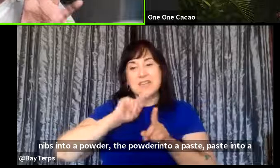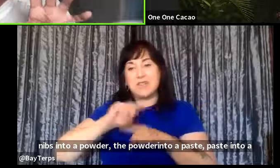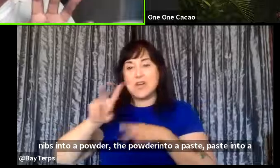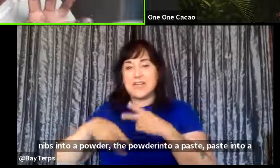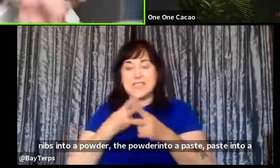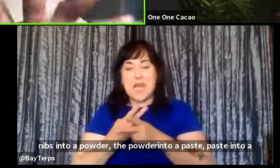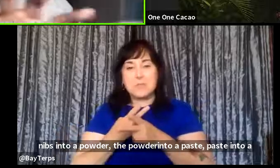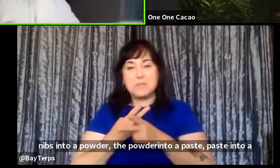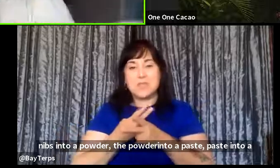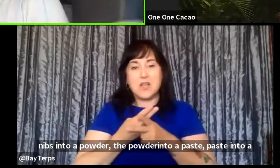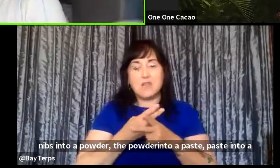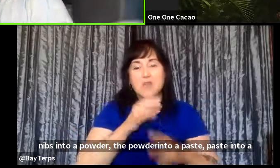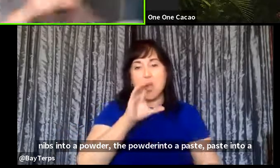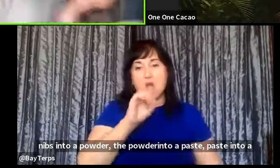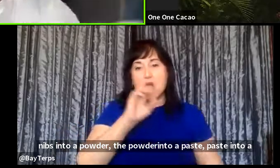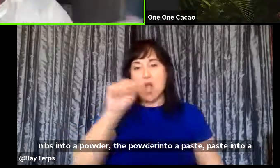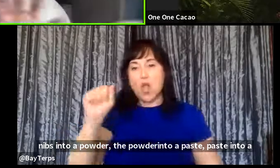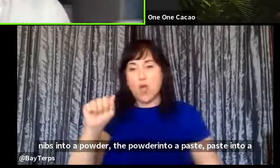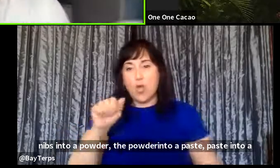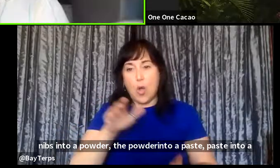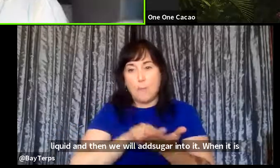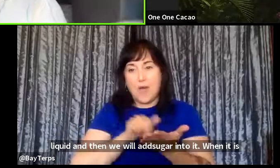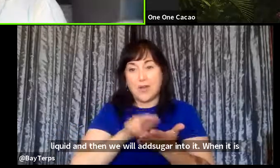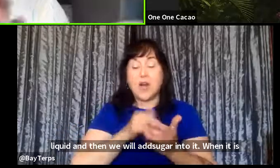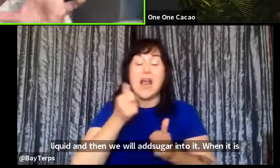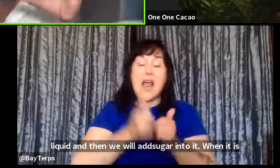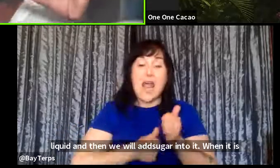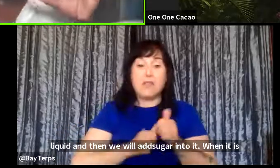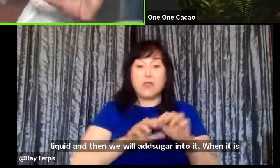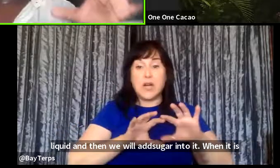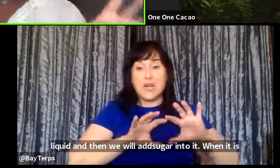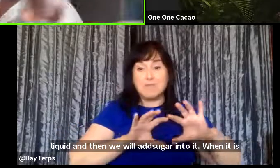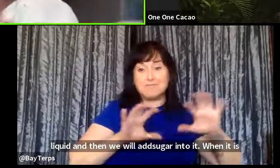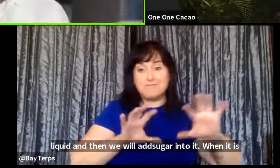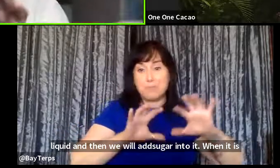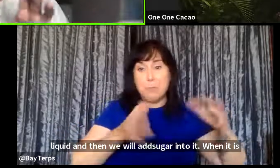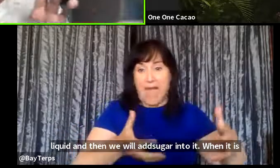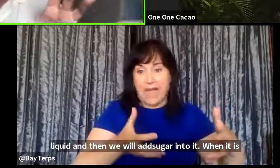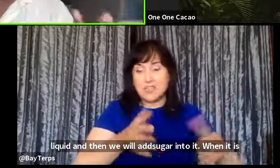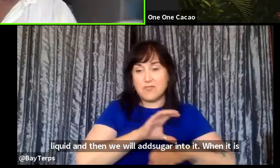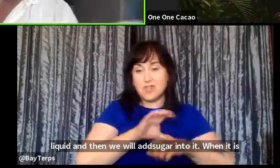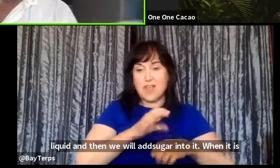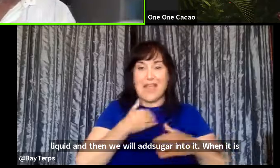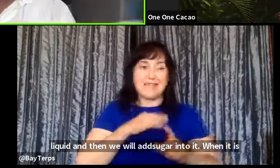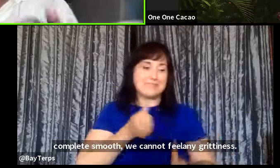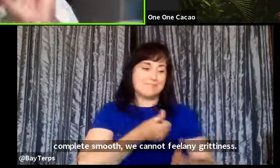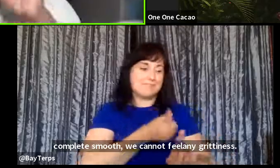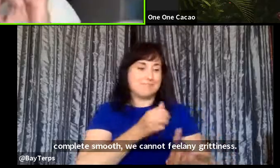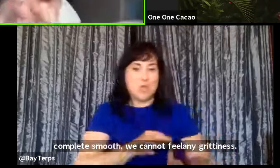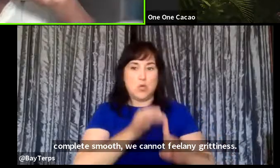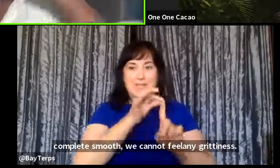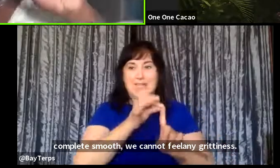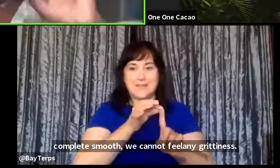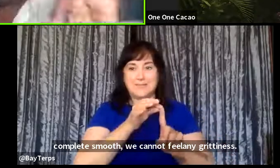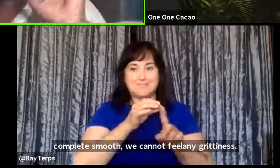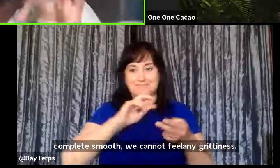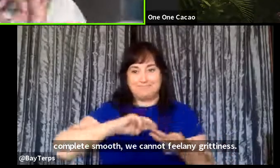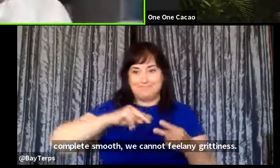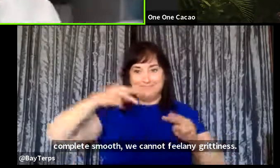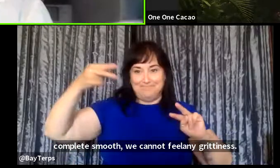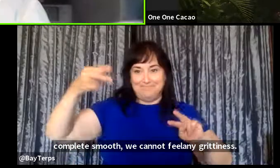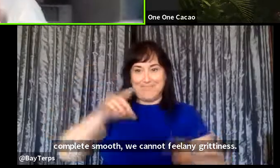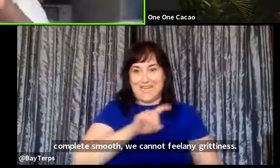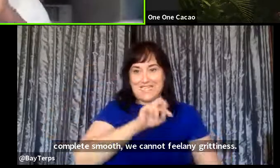forming in it. That's what those patterns are. Every batch of chocolate almost has its own unique DNA, its own unique pattern. But to be able to get